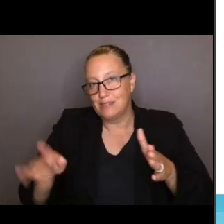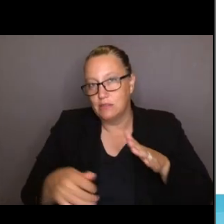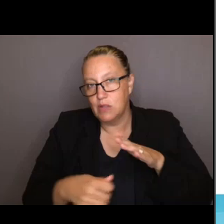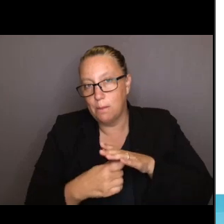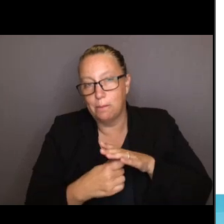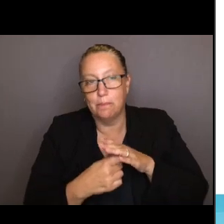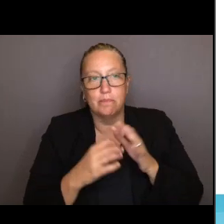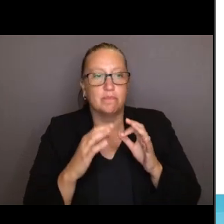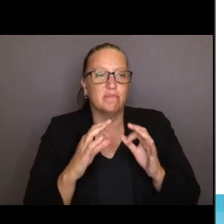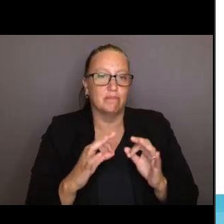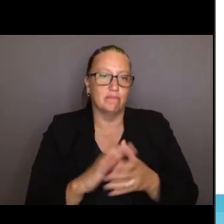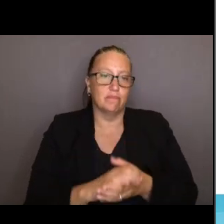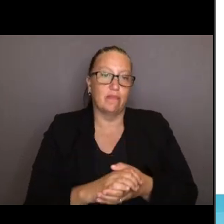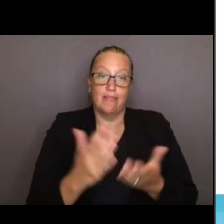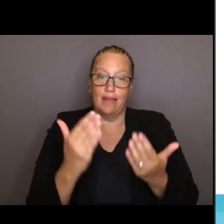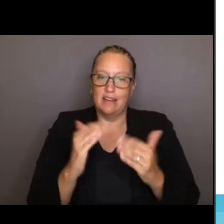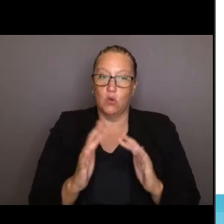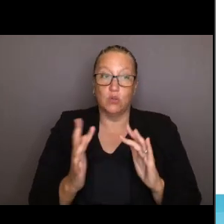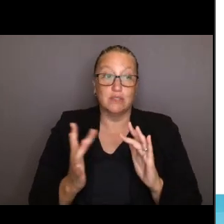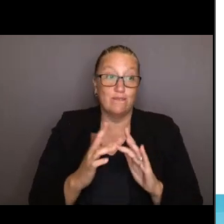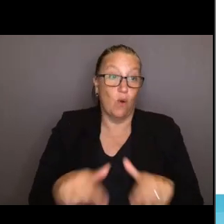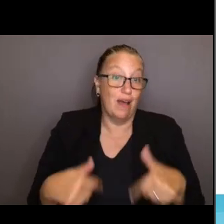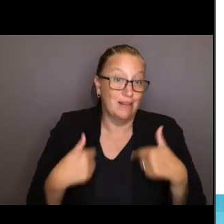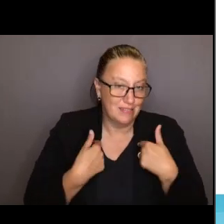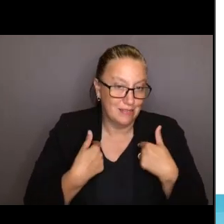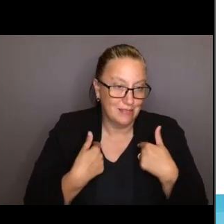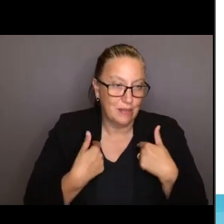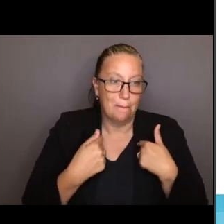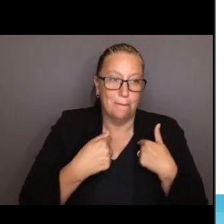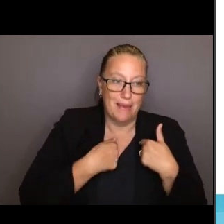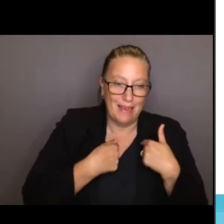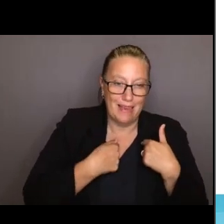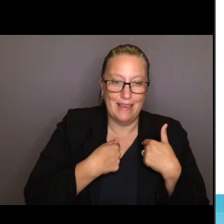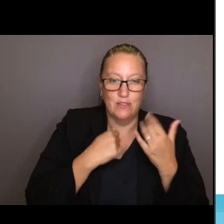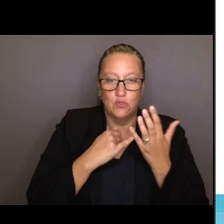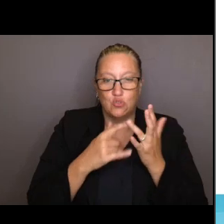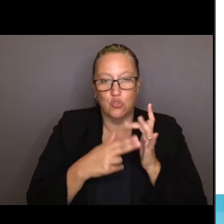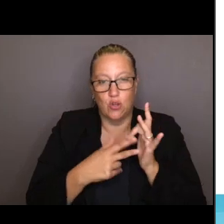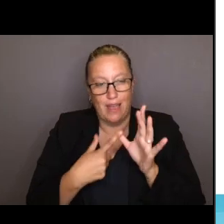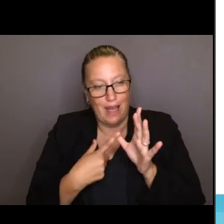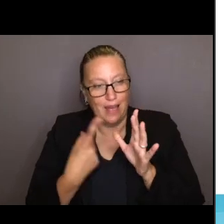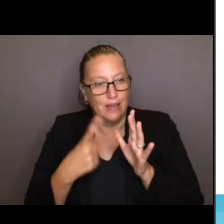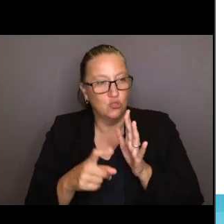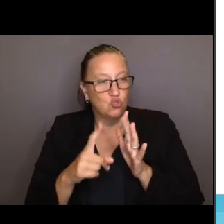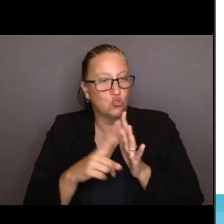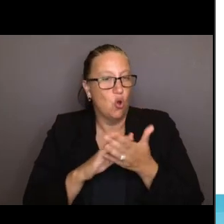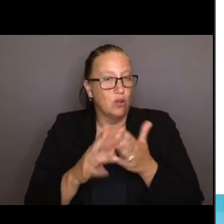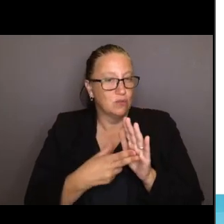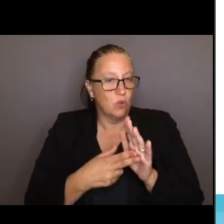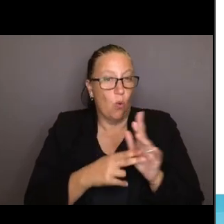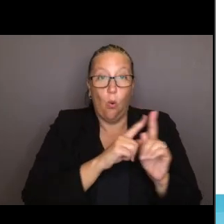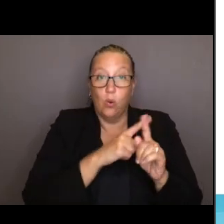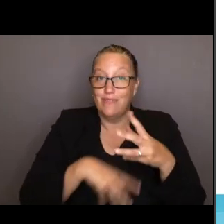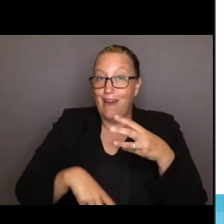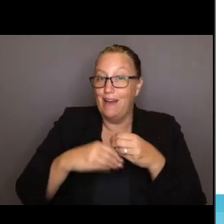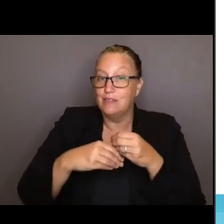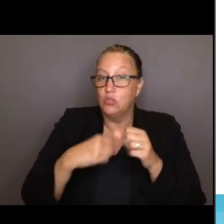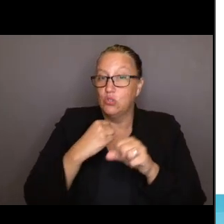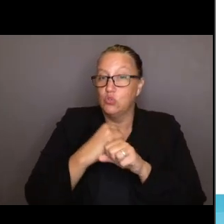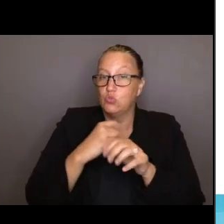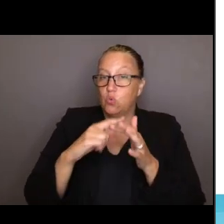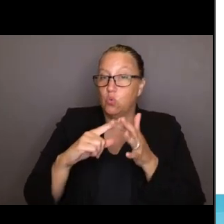of myself, Sonia, and John. We also have Georgia, who is a very lovely, experienced lawyer in